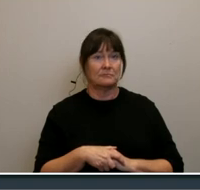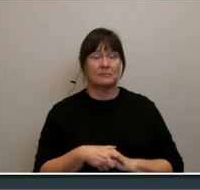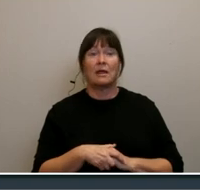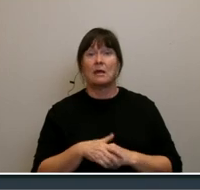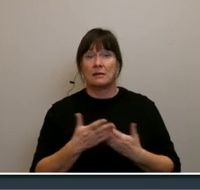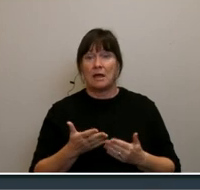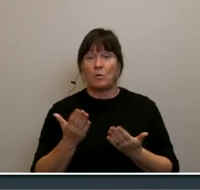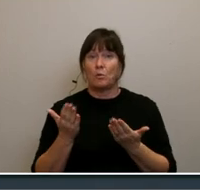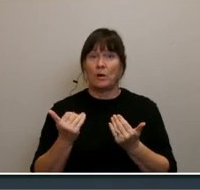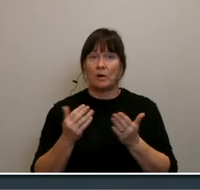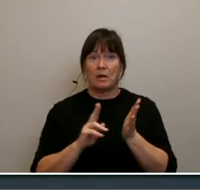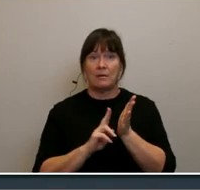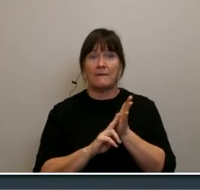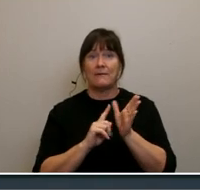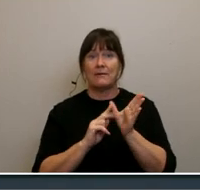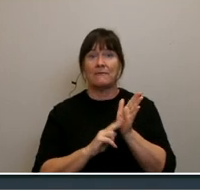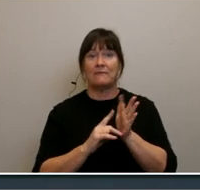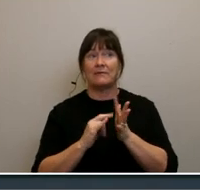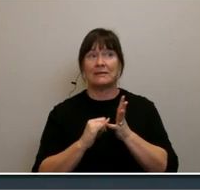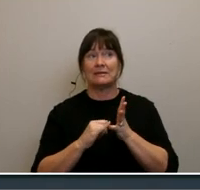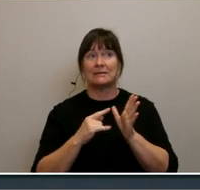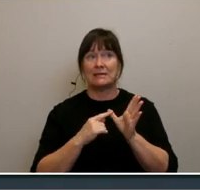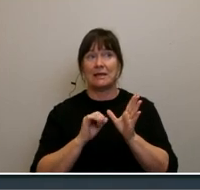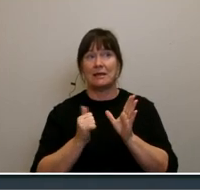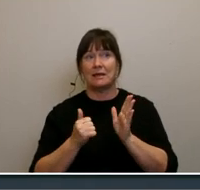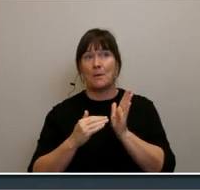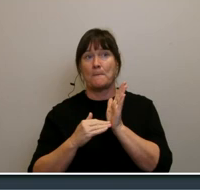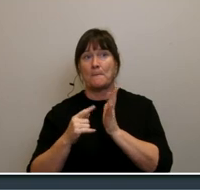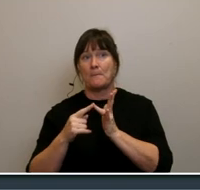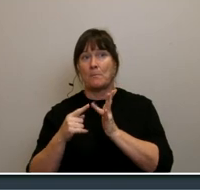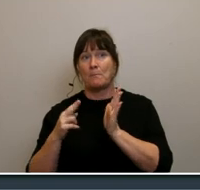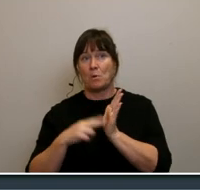And next, I would like to welcome Vanessa Moon.